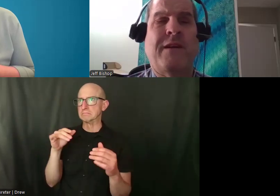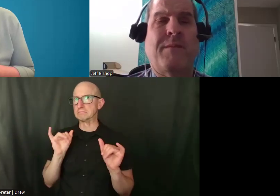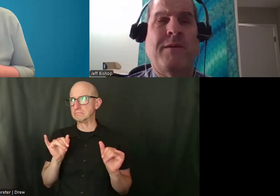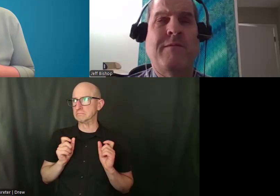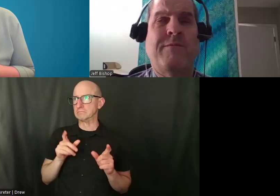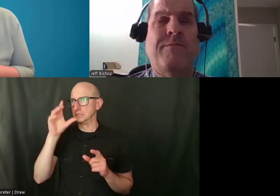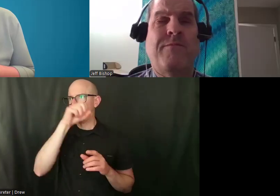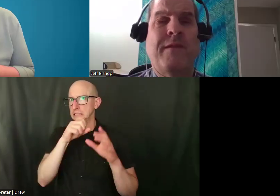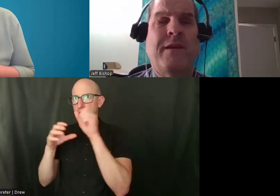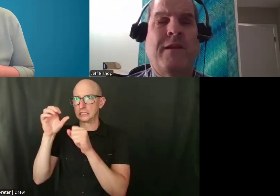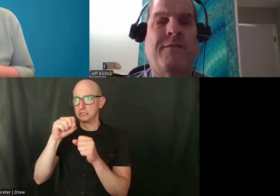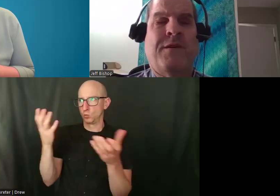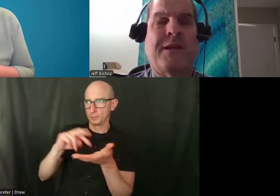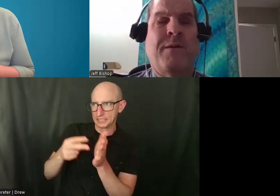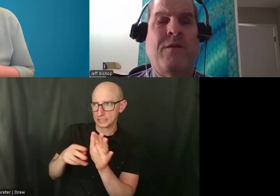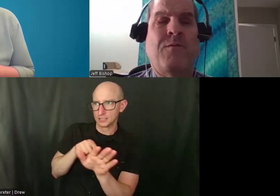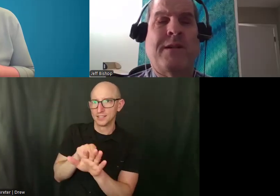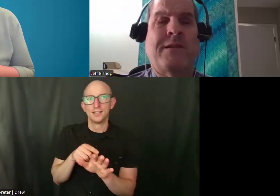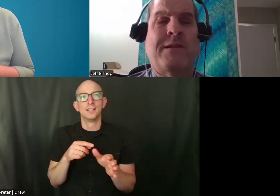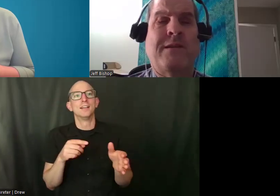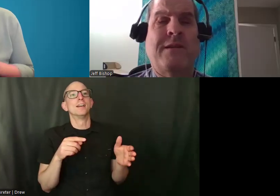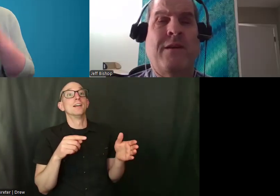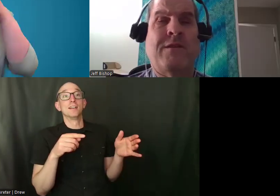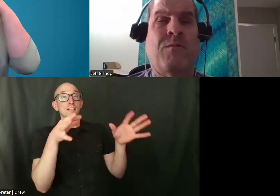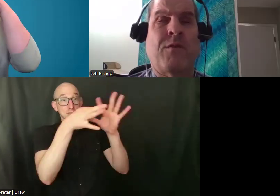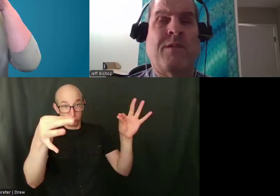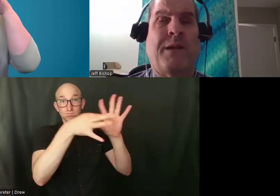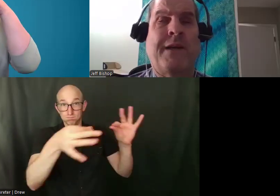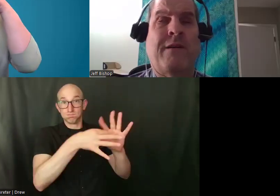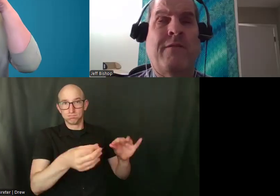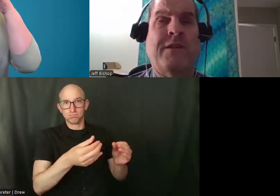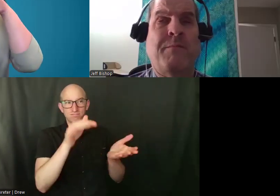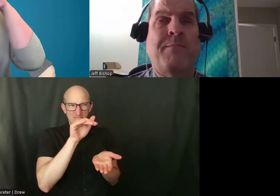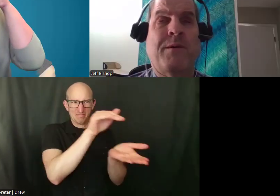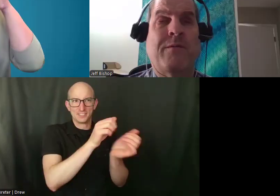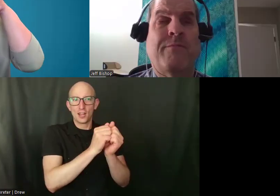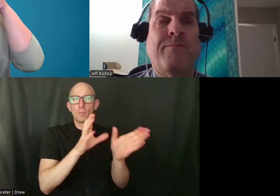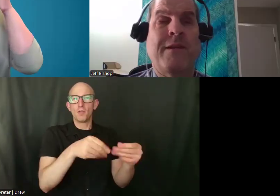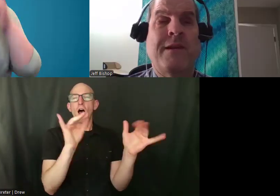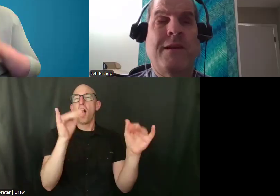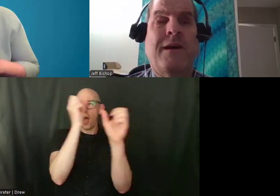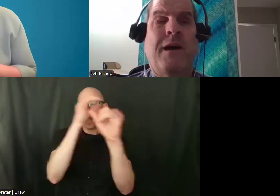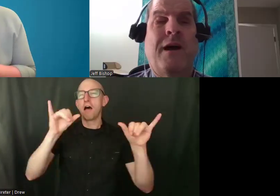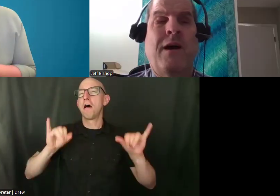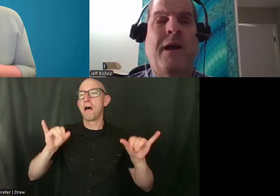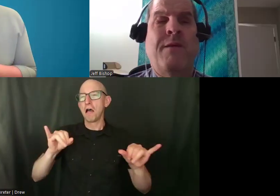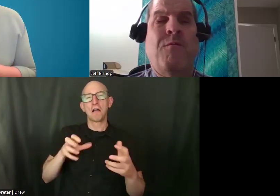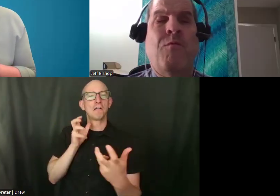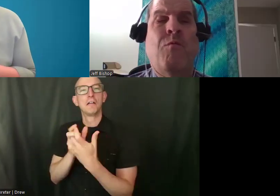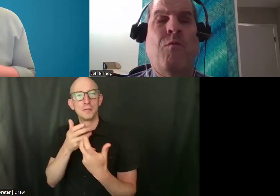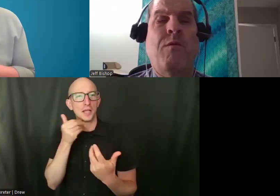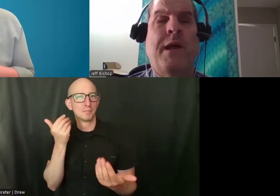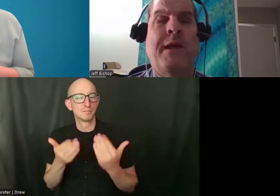are available for someone who wants, to work with blind or low vision people? And